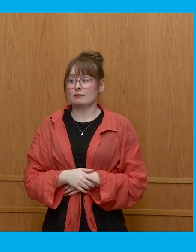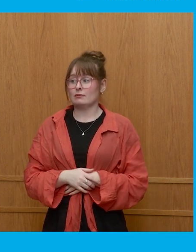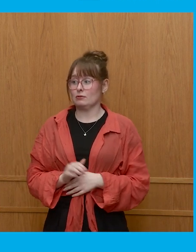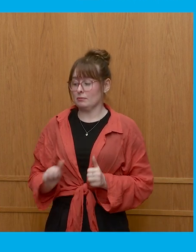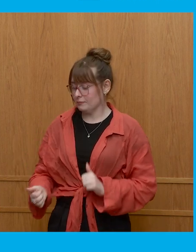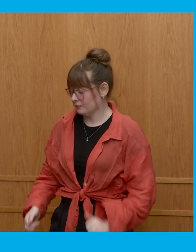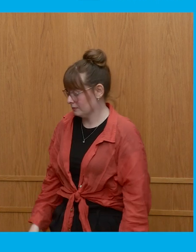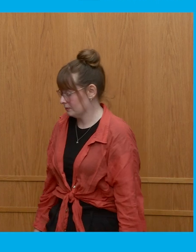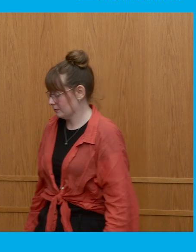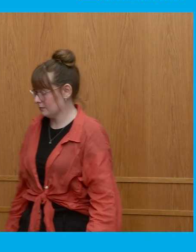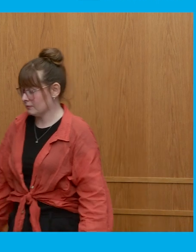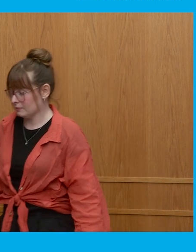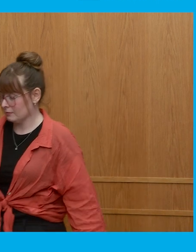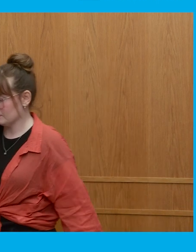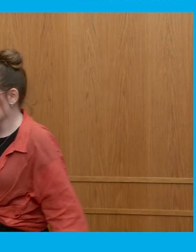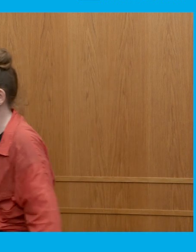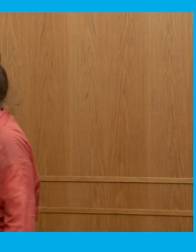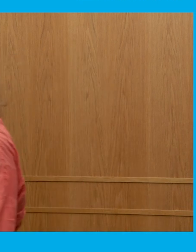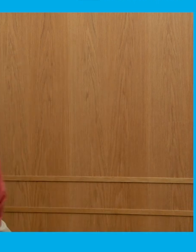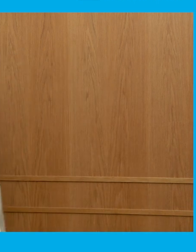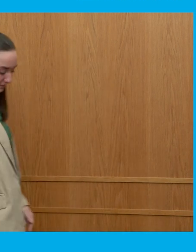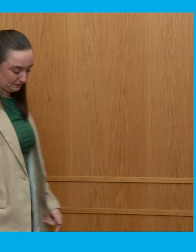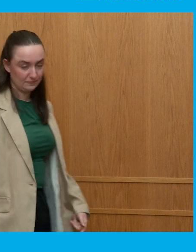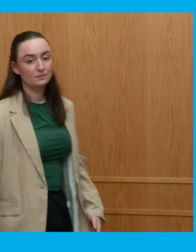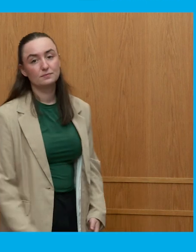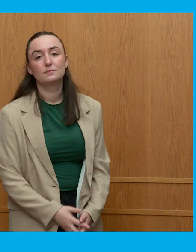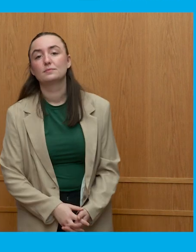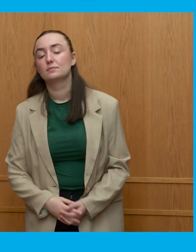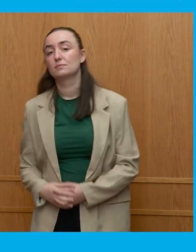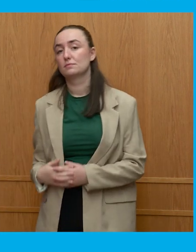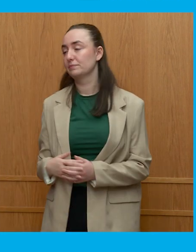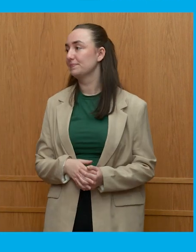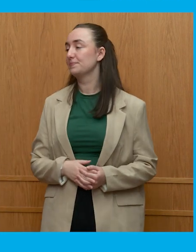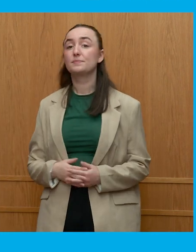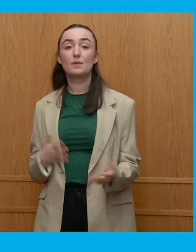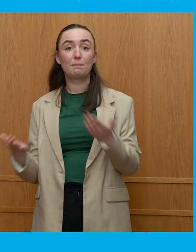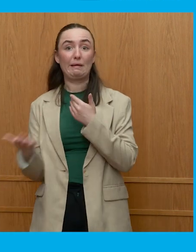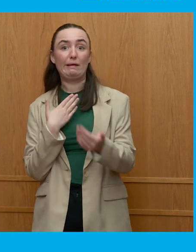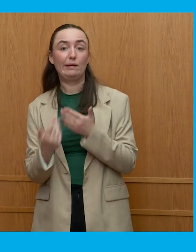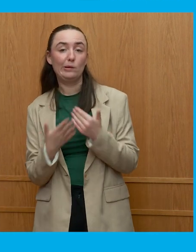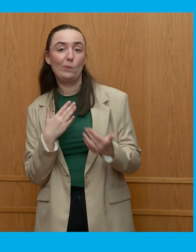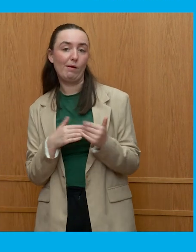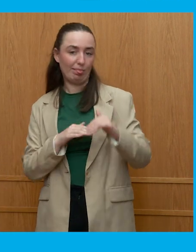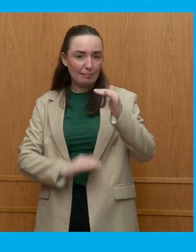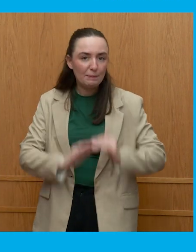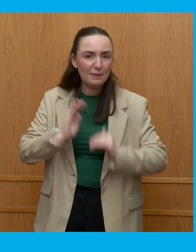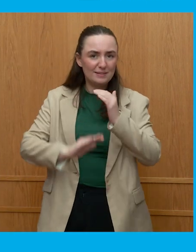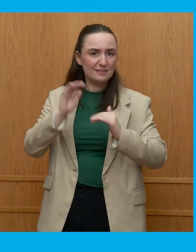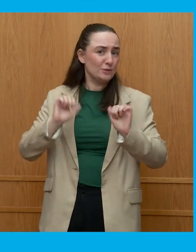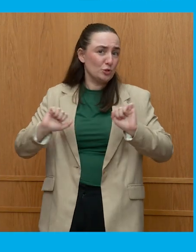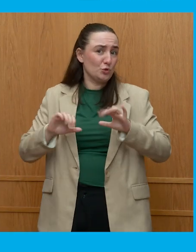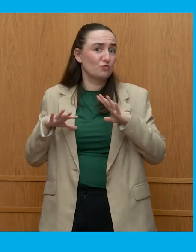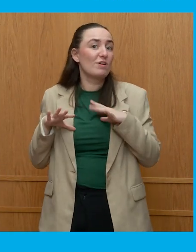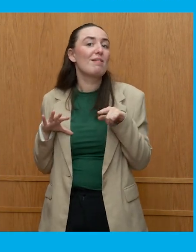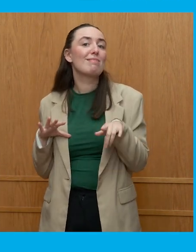crazy. In many ways, we haven't really lauded the building enough in that context. You know, time